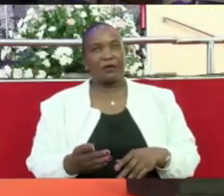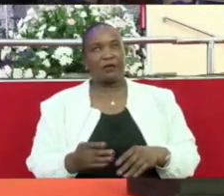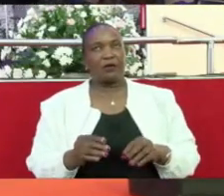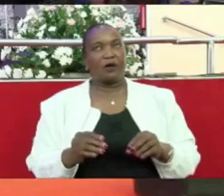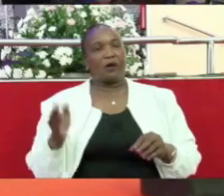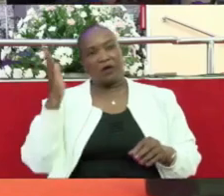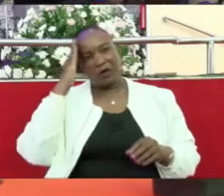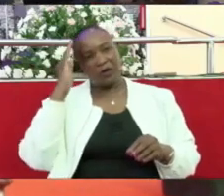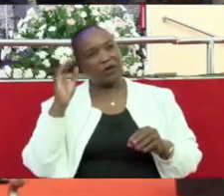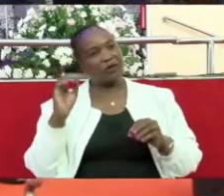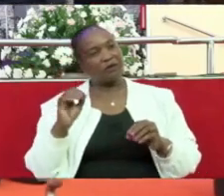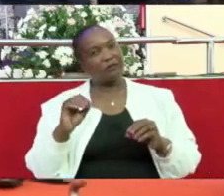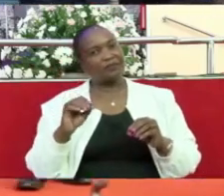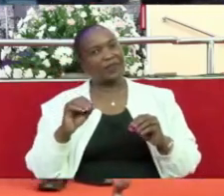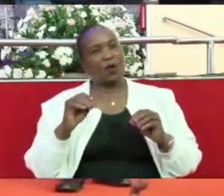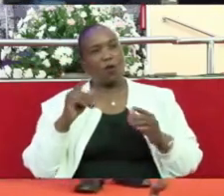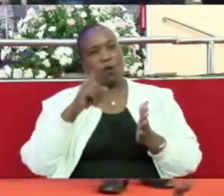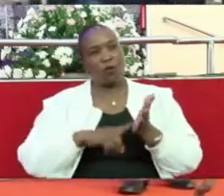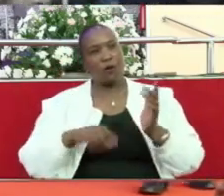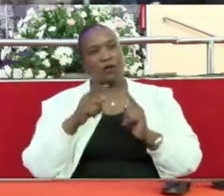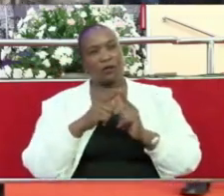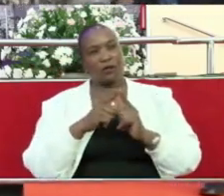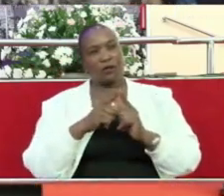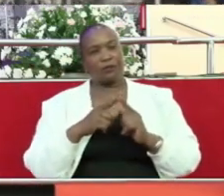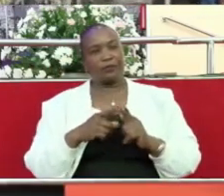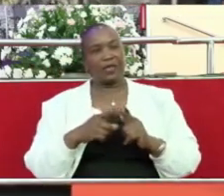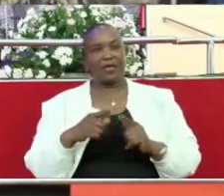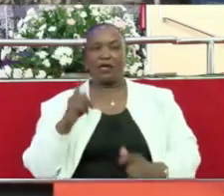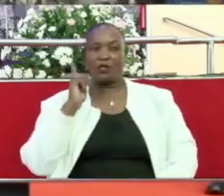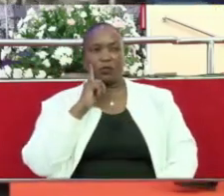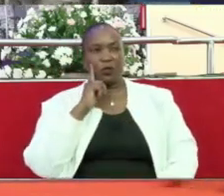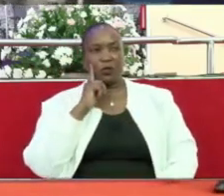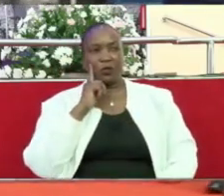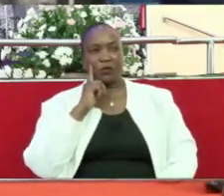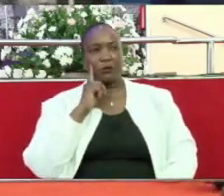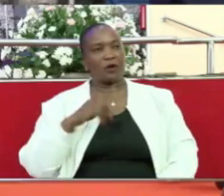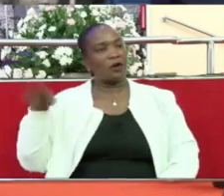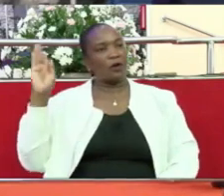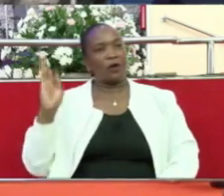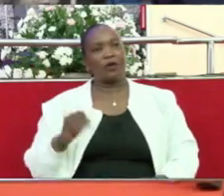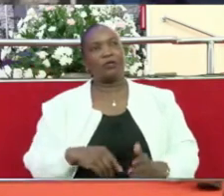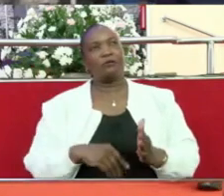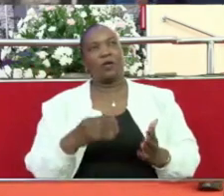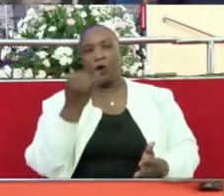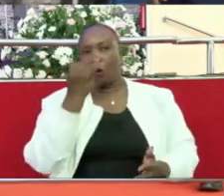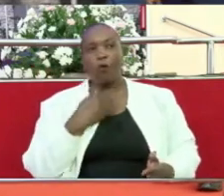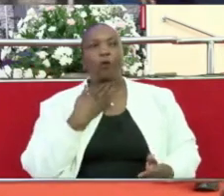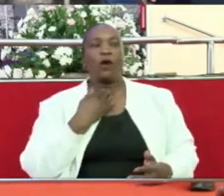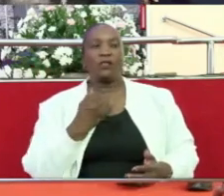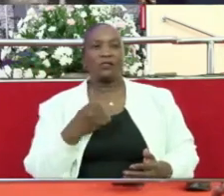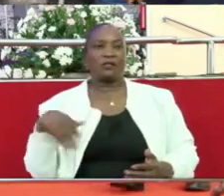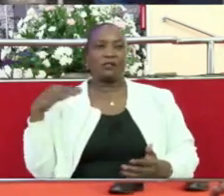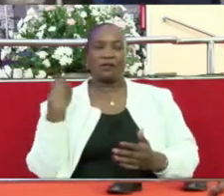stands before you. But what the Lord wants us to know, that though these are bad news to